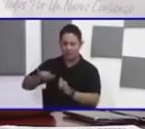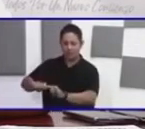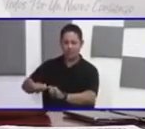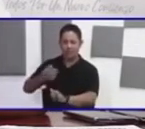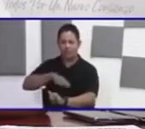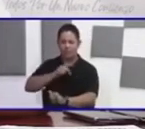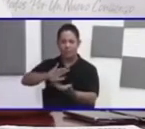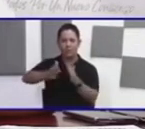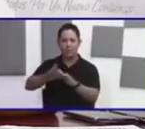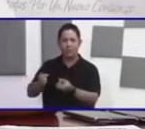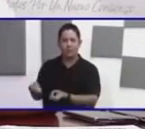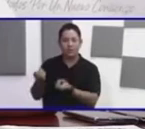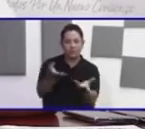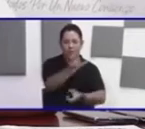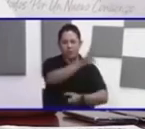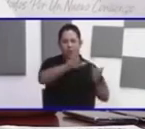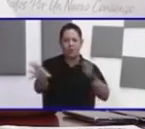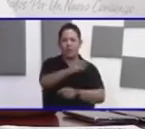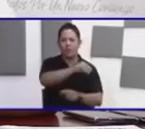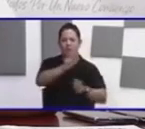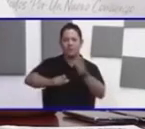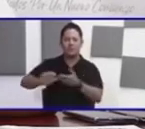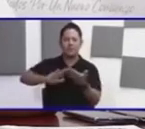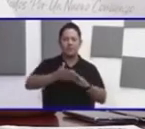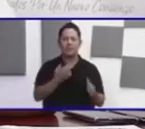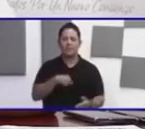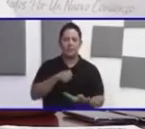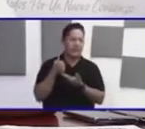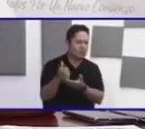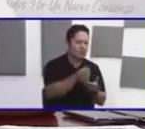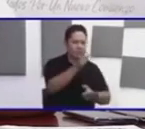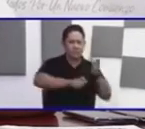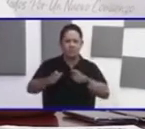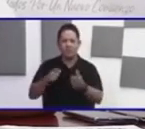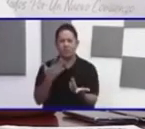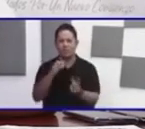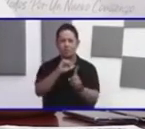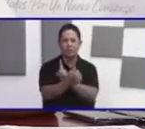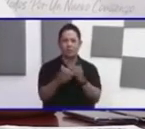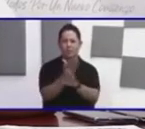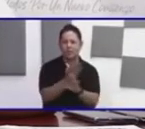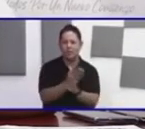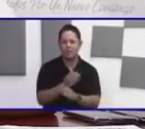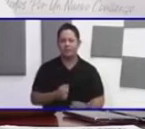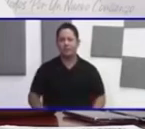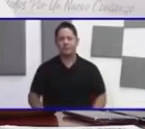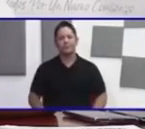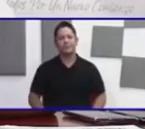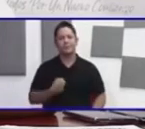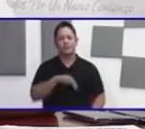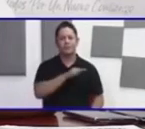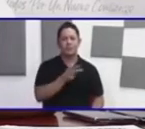entire community, market that to help the people in the social problem that we have